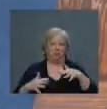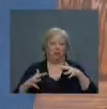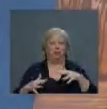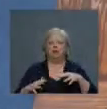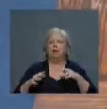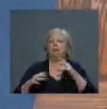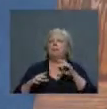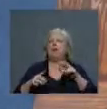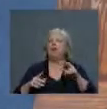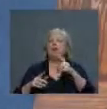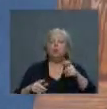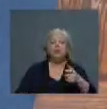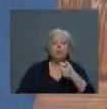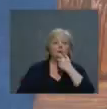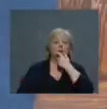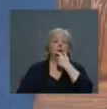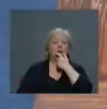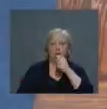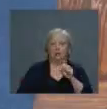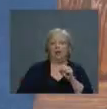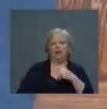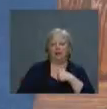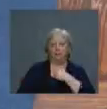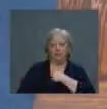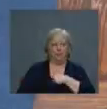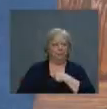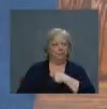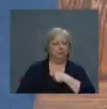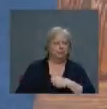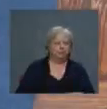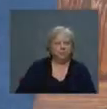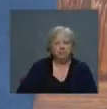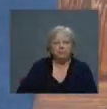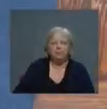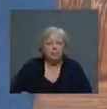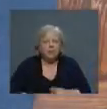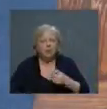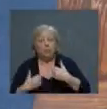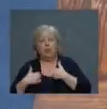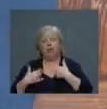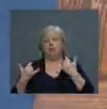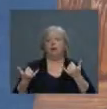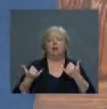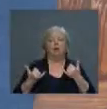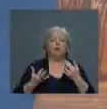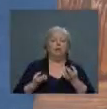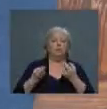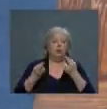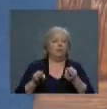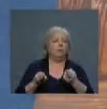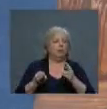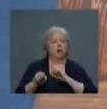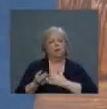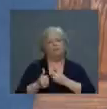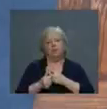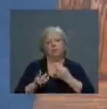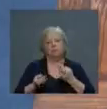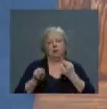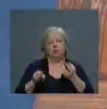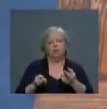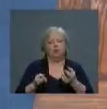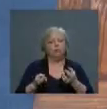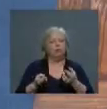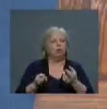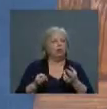that microphone closer to you, please? Yes, I'm sorry. Thank you. And so what you have before you is the resolution, our first resolution as a result